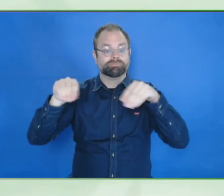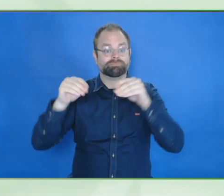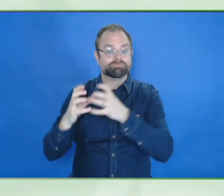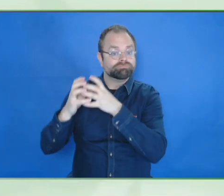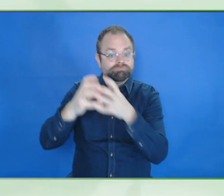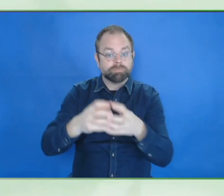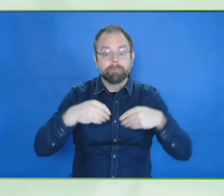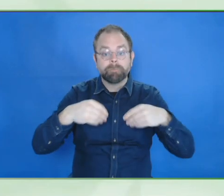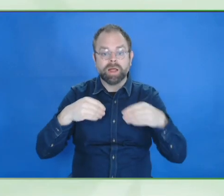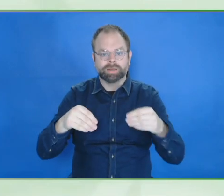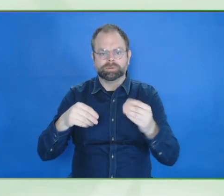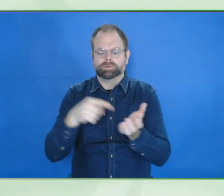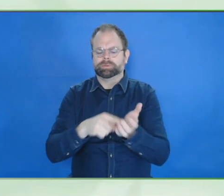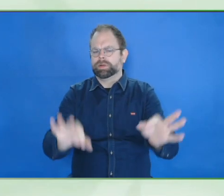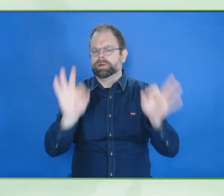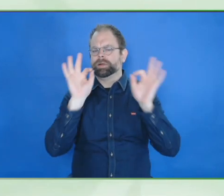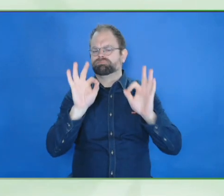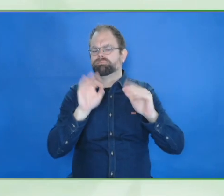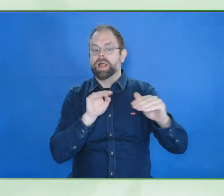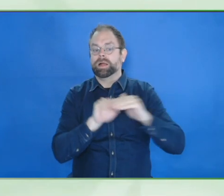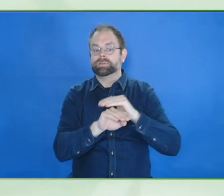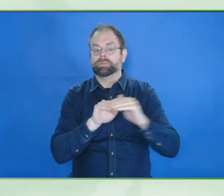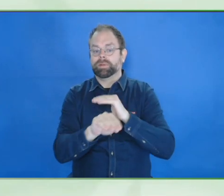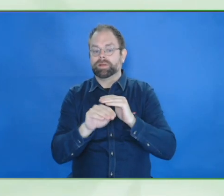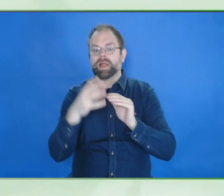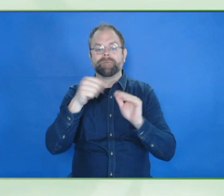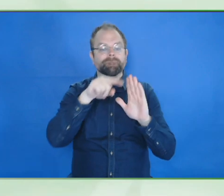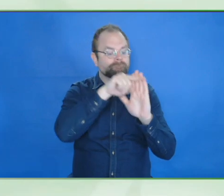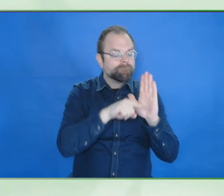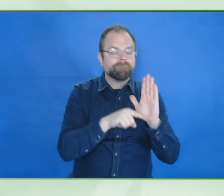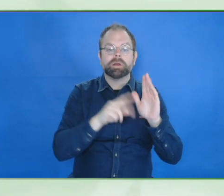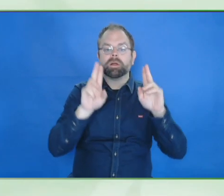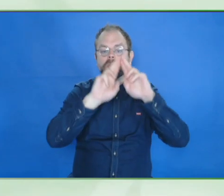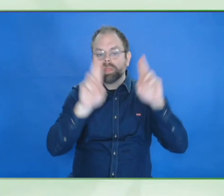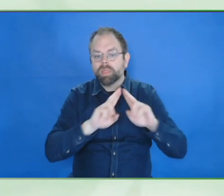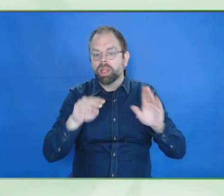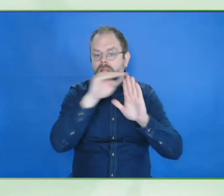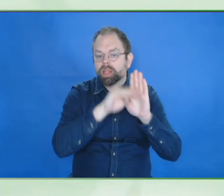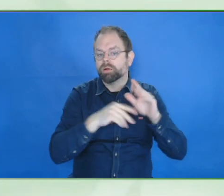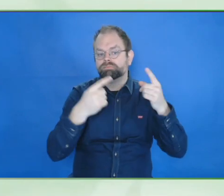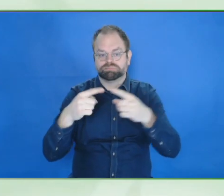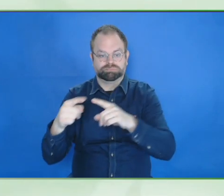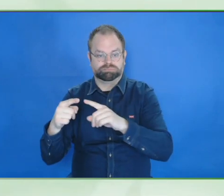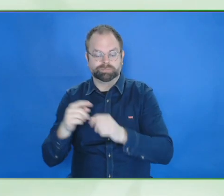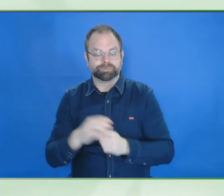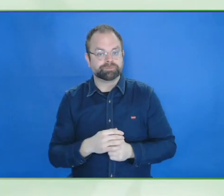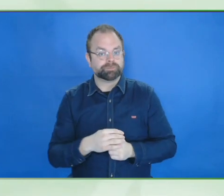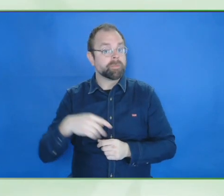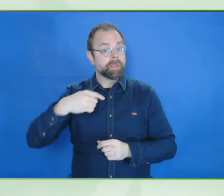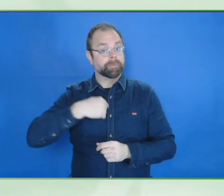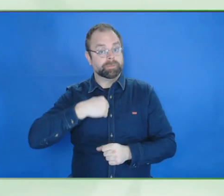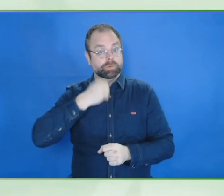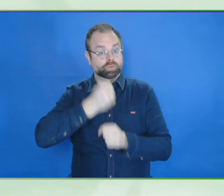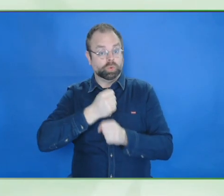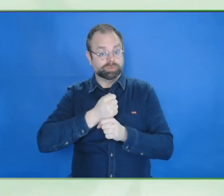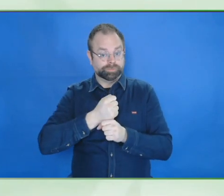things. My job is to bring companies from all over the world to Europe.